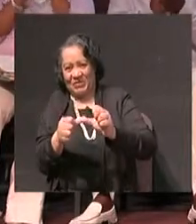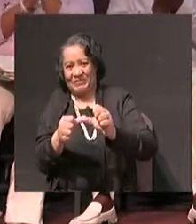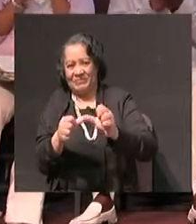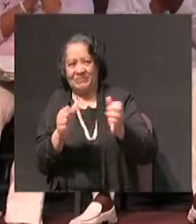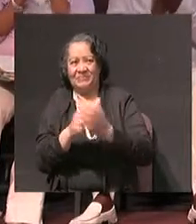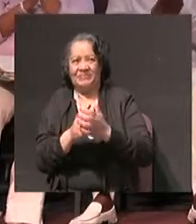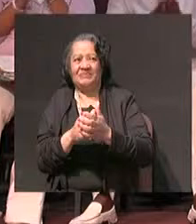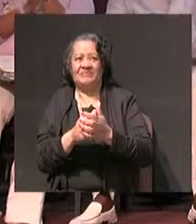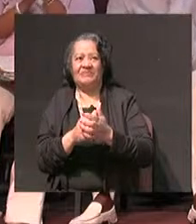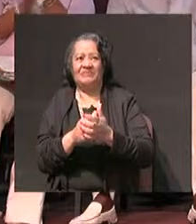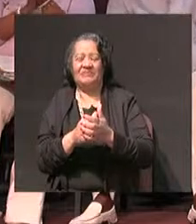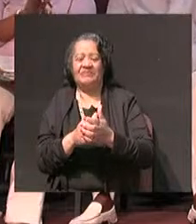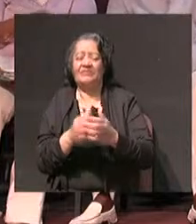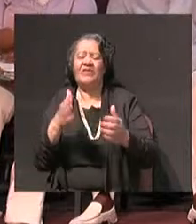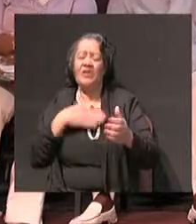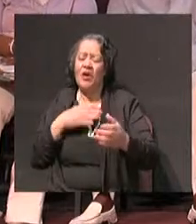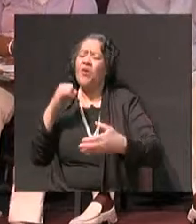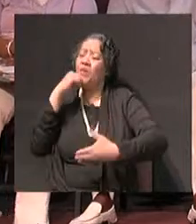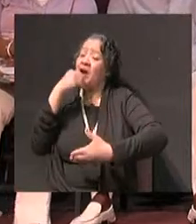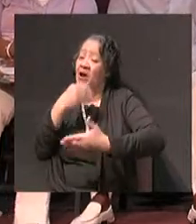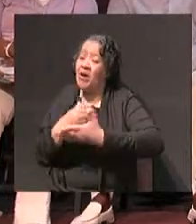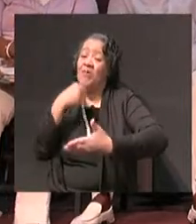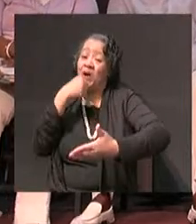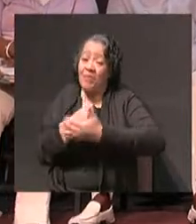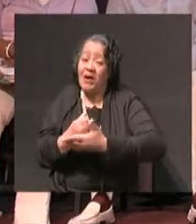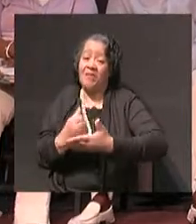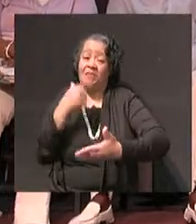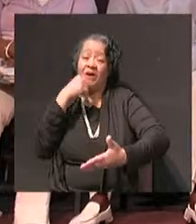You never know. Now, Christine gonna let you know, that's my daddy.